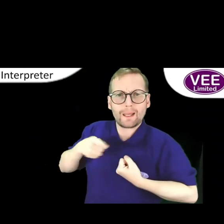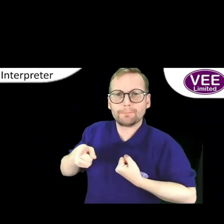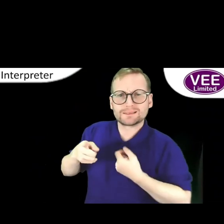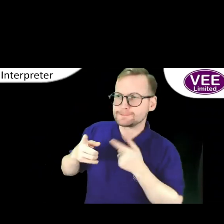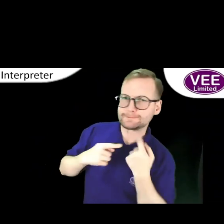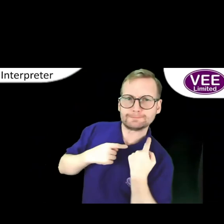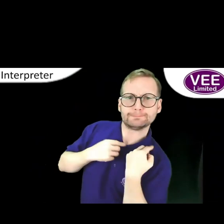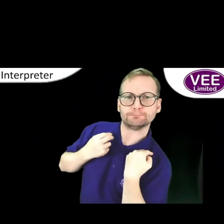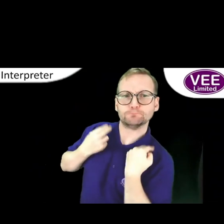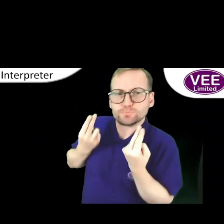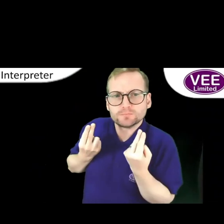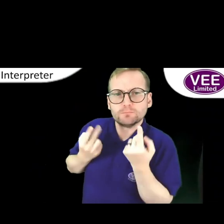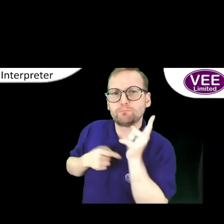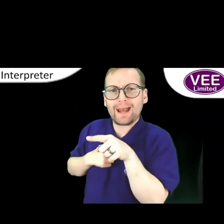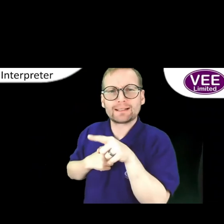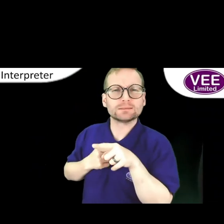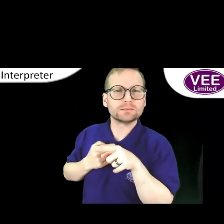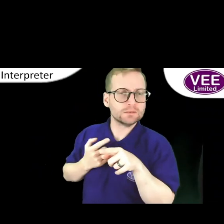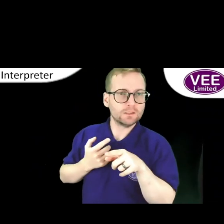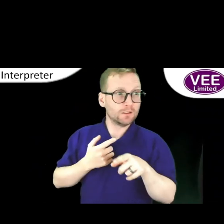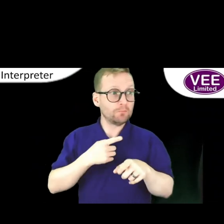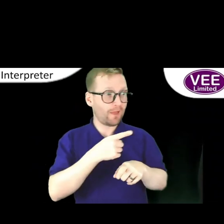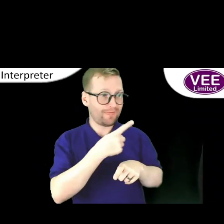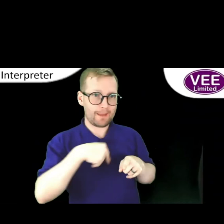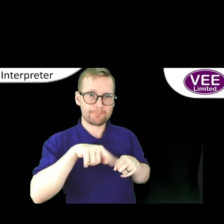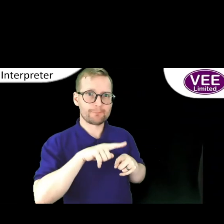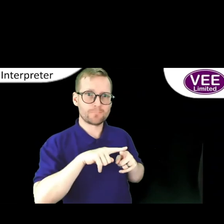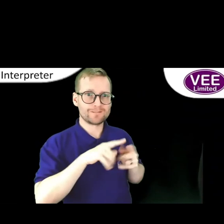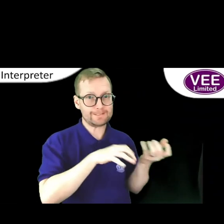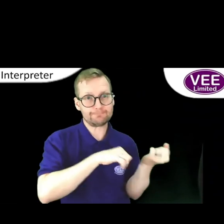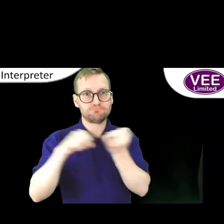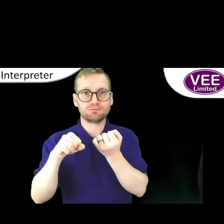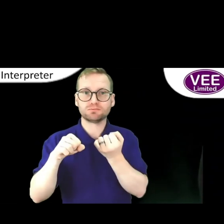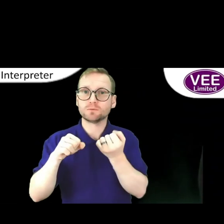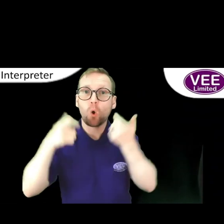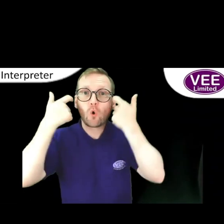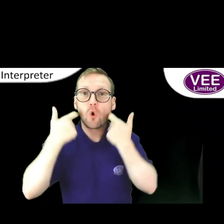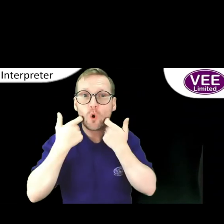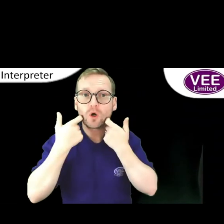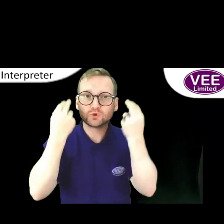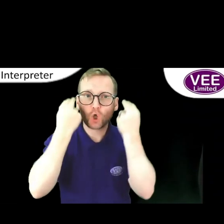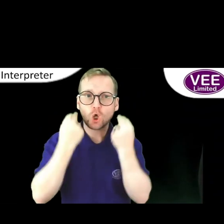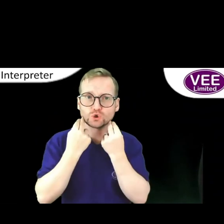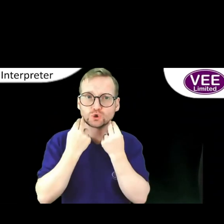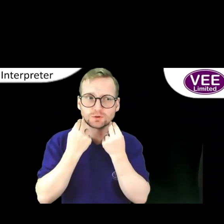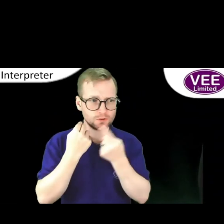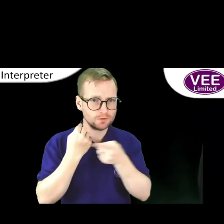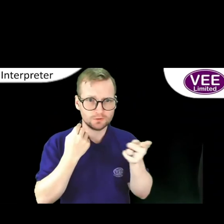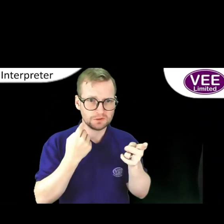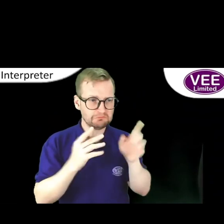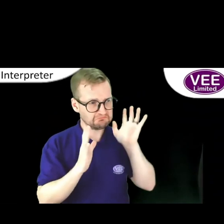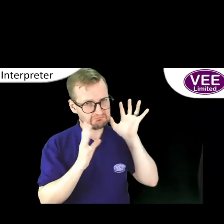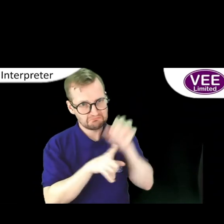But the consequence of that is several of them are hauled before a judge and sentenced to transportation.